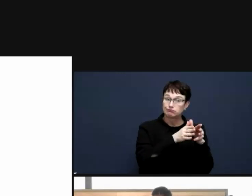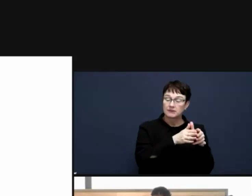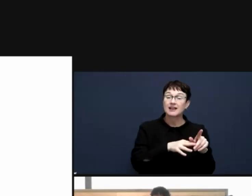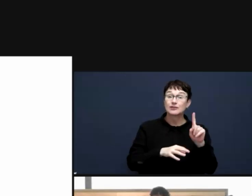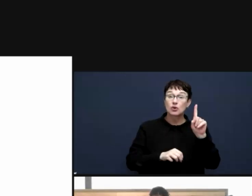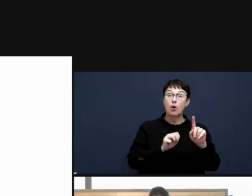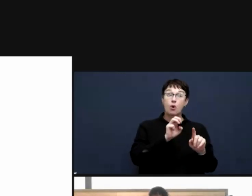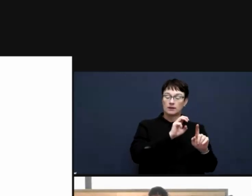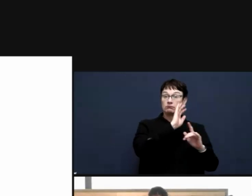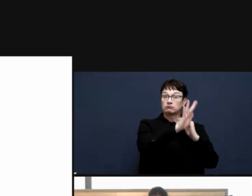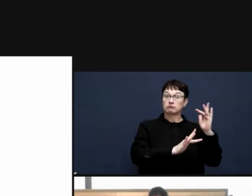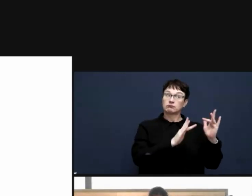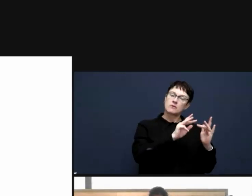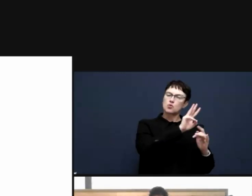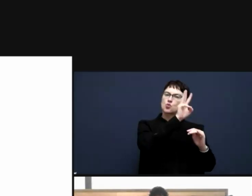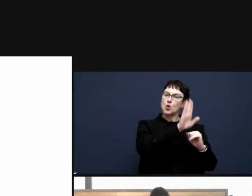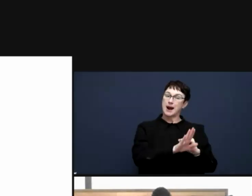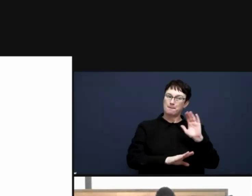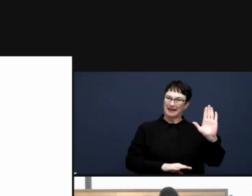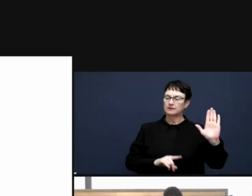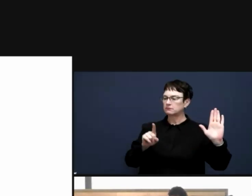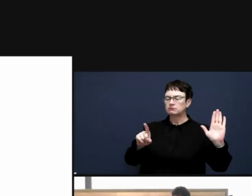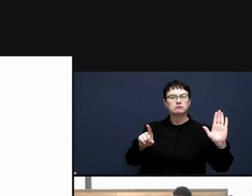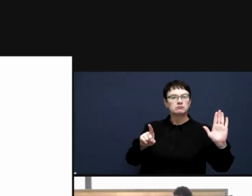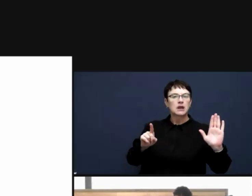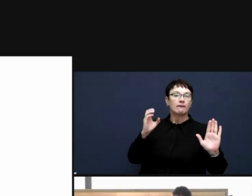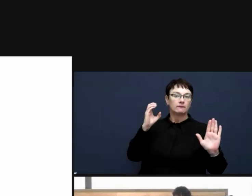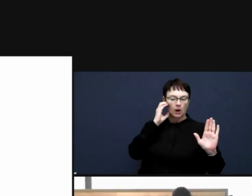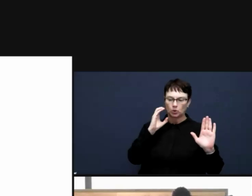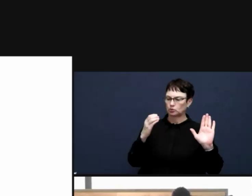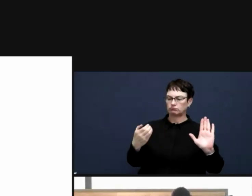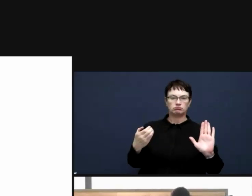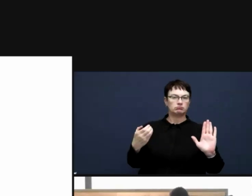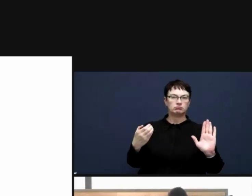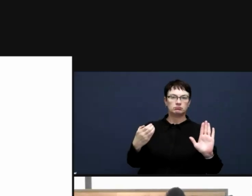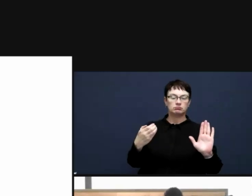part. But you only know that because Assistive Technologies is pointing it out to you.